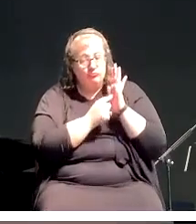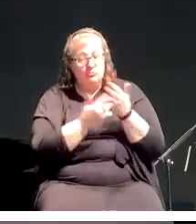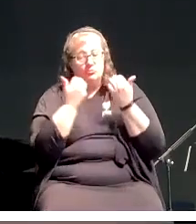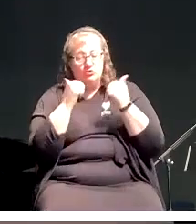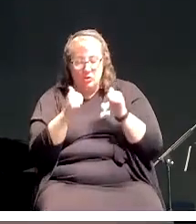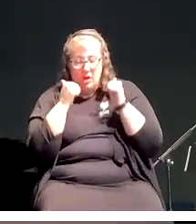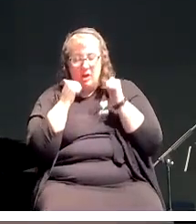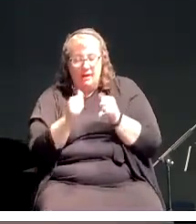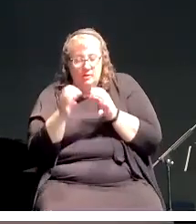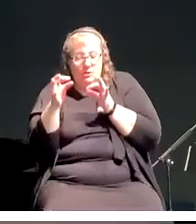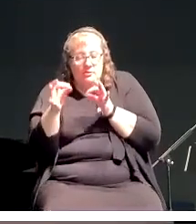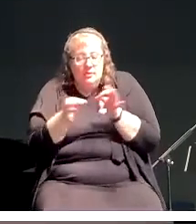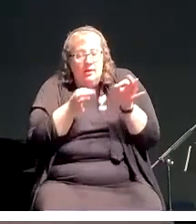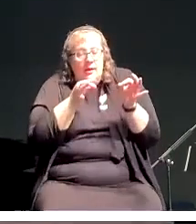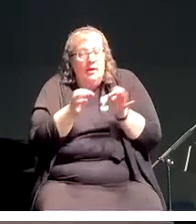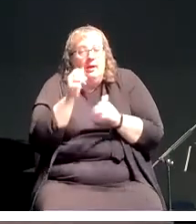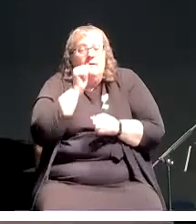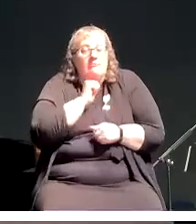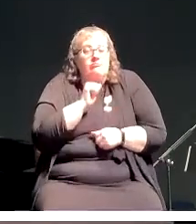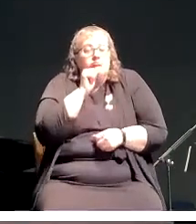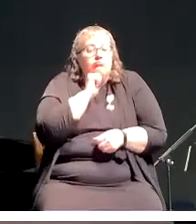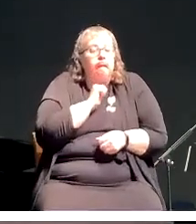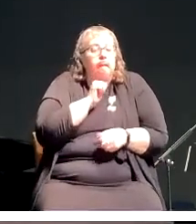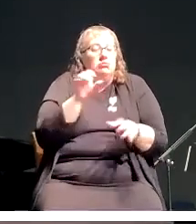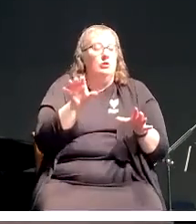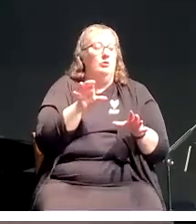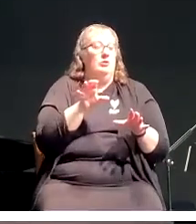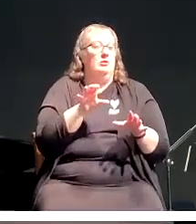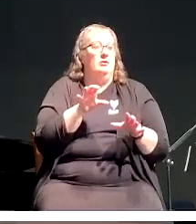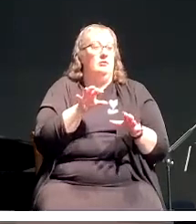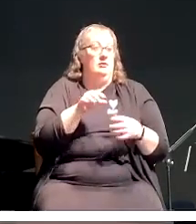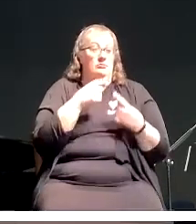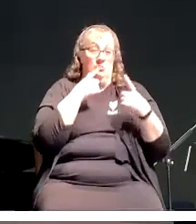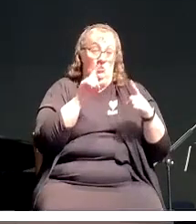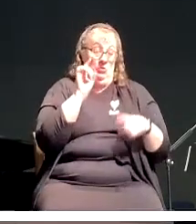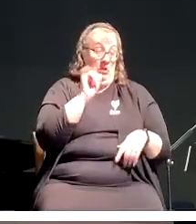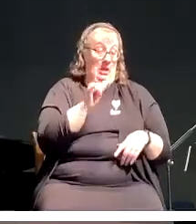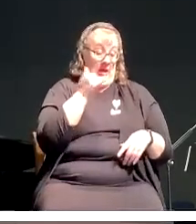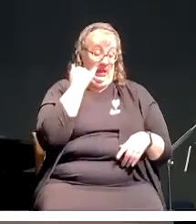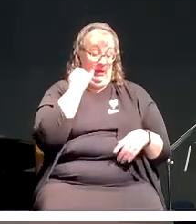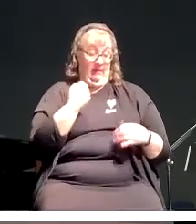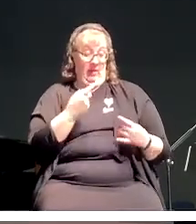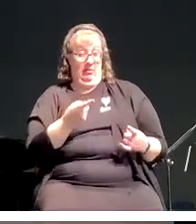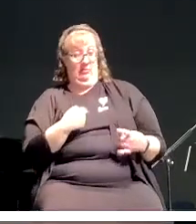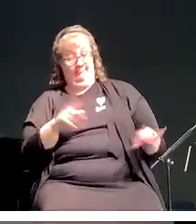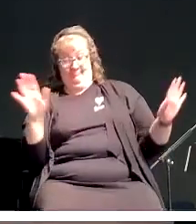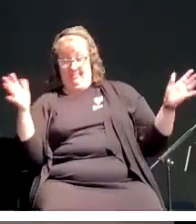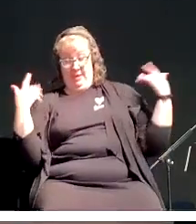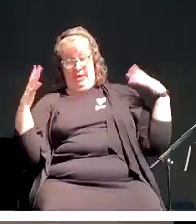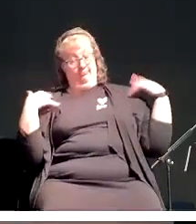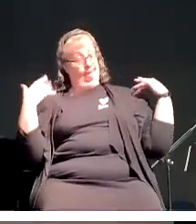trying to explain and have patience while doing it. I already told you that if I was there, I'd have been like, I'm done,